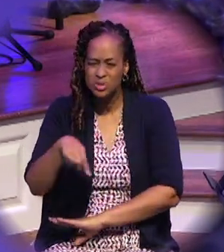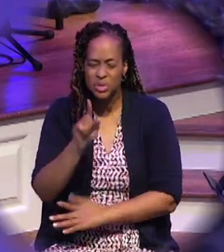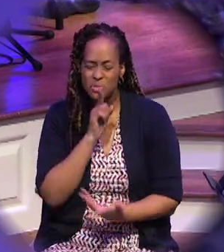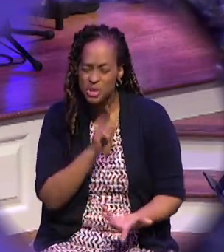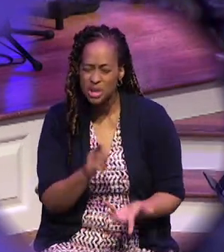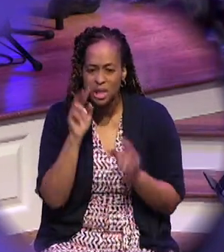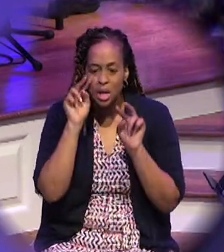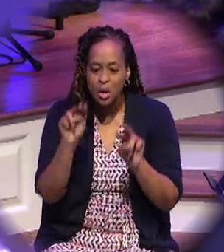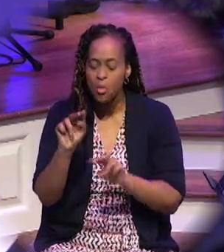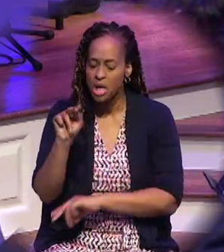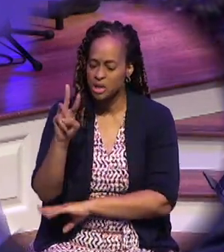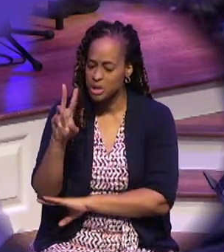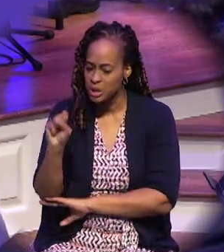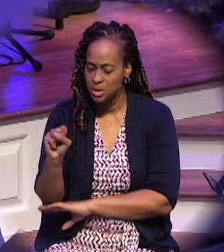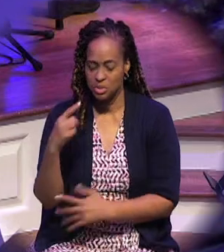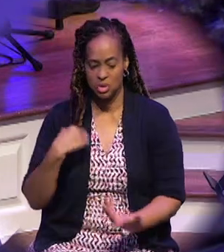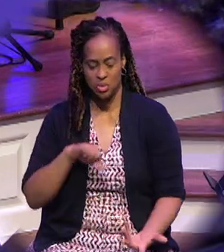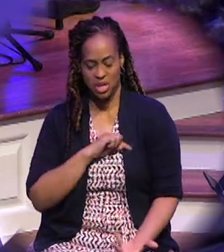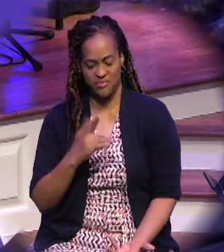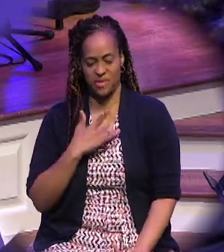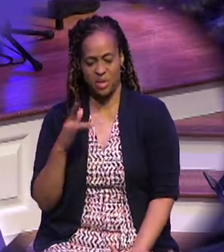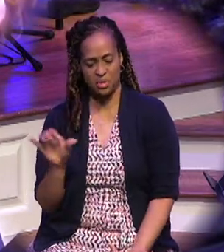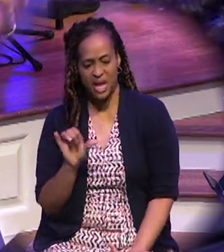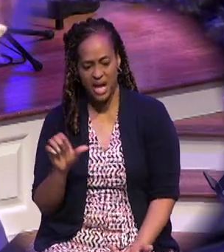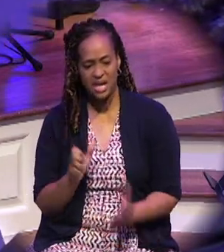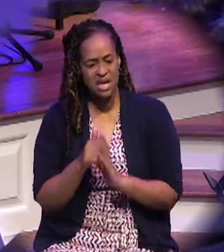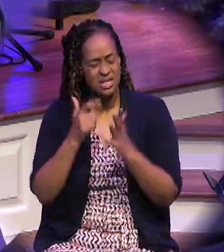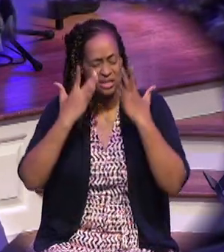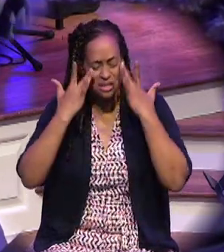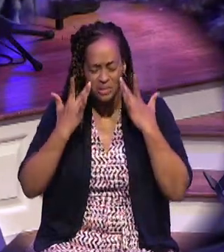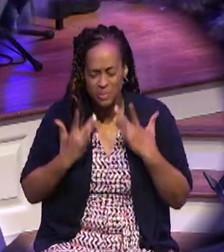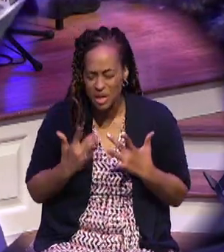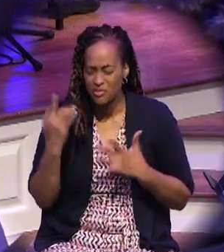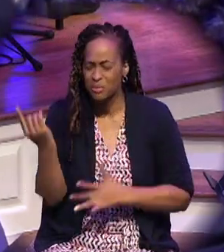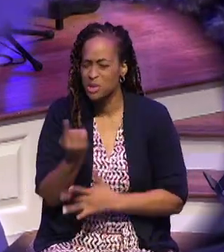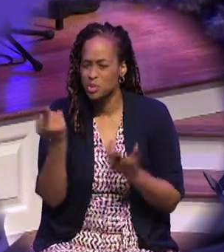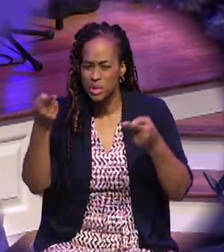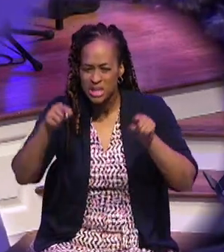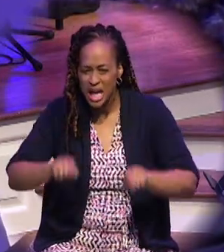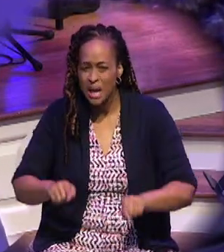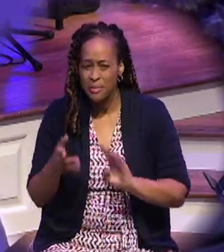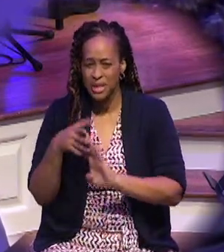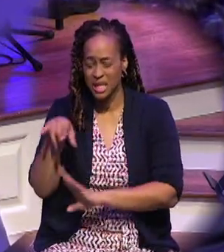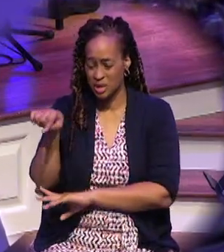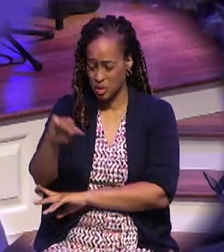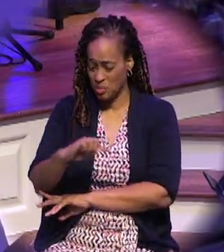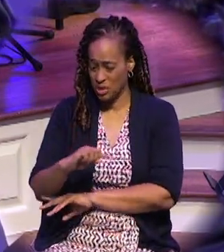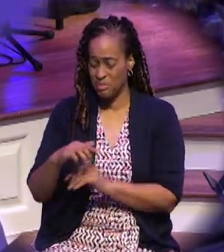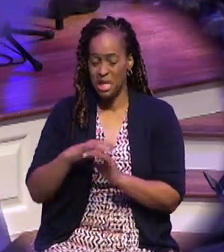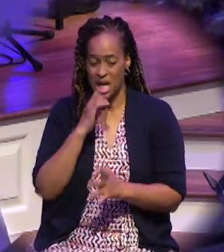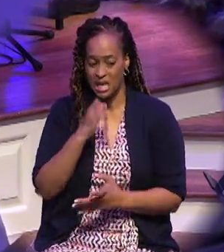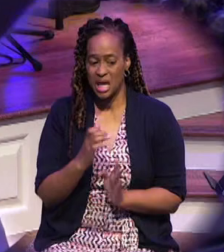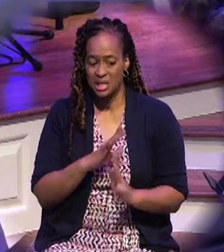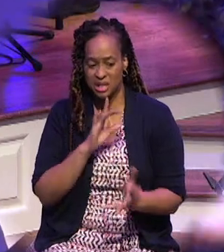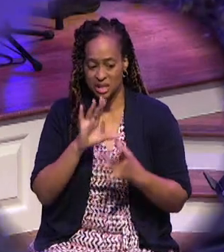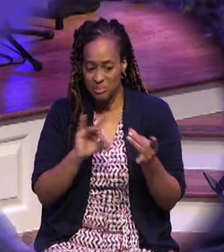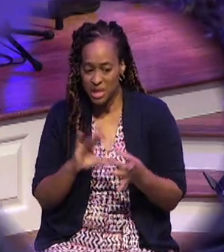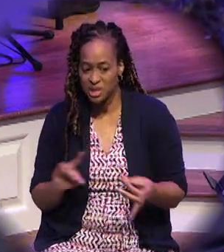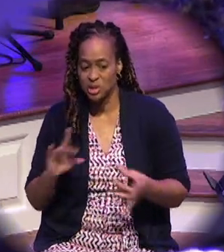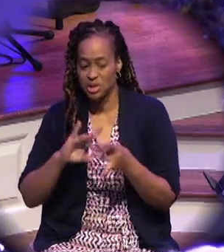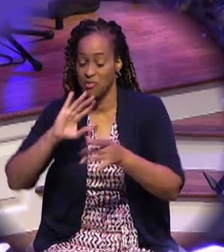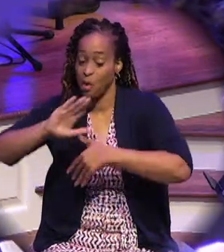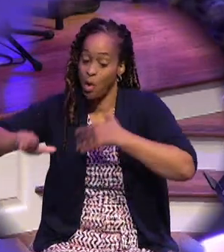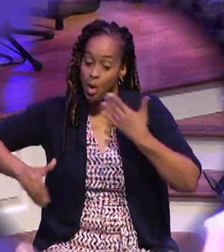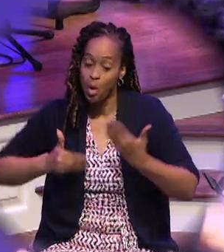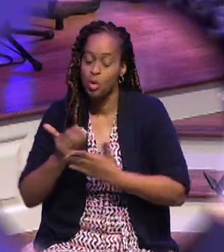watch the news and we feel like we might despair just from what's happened today, not just to mention all